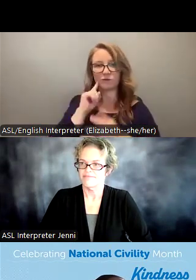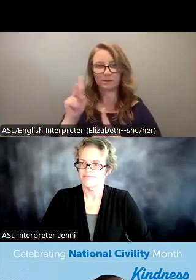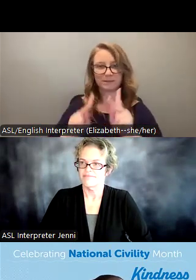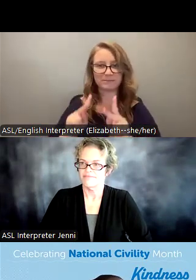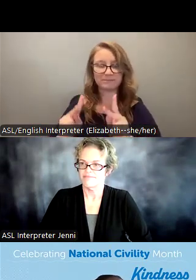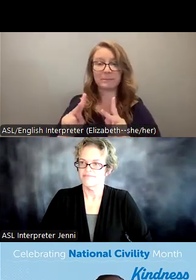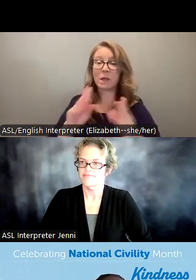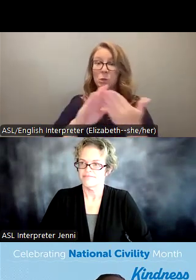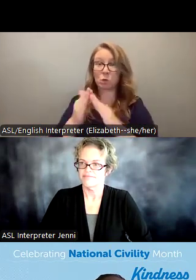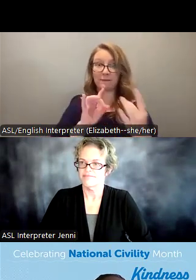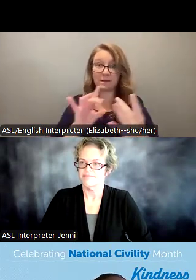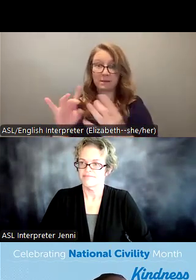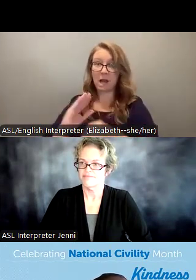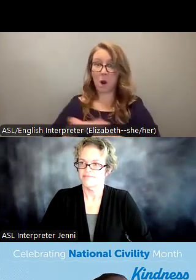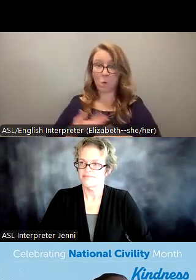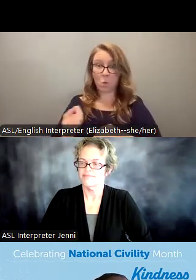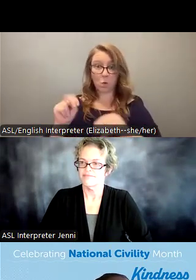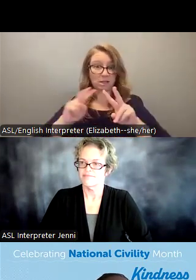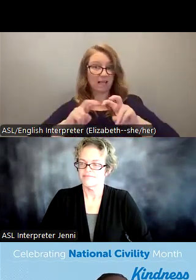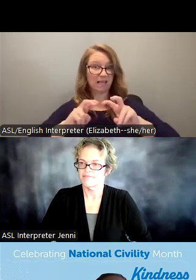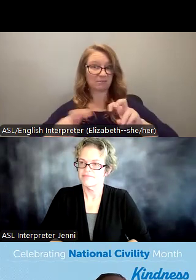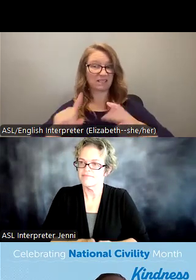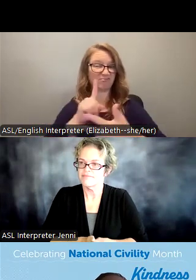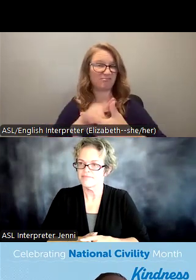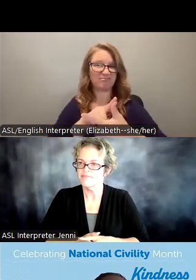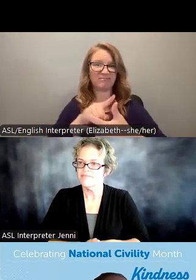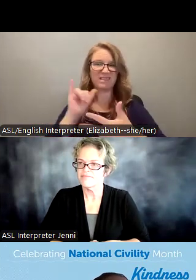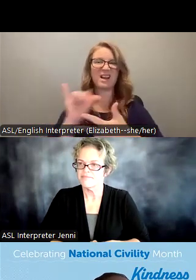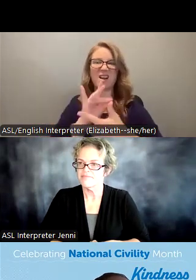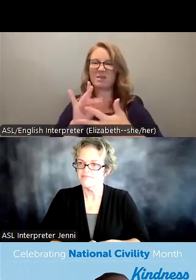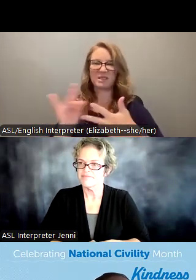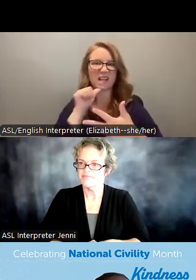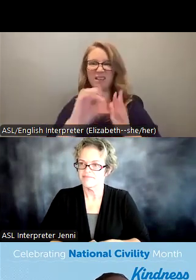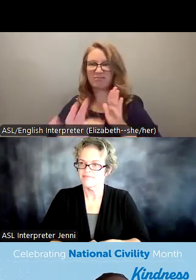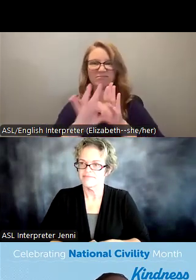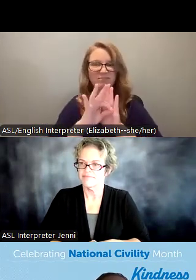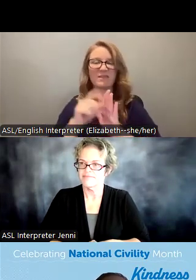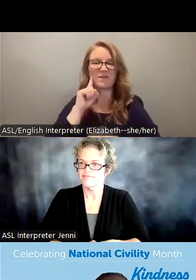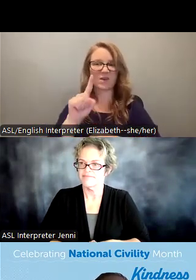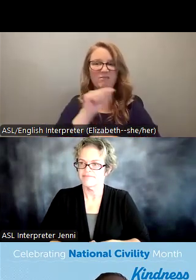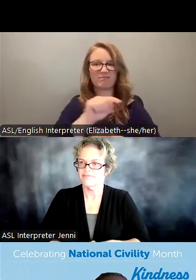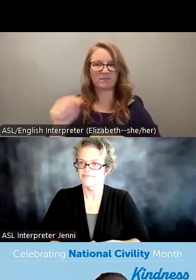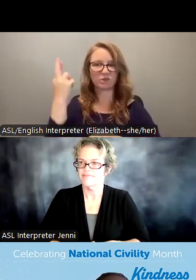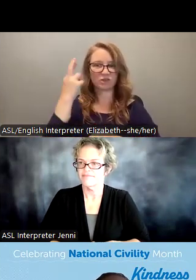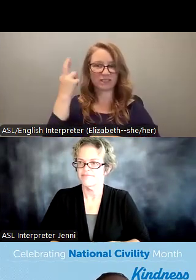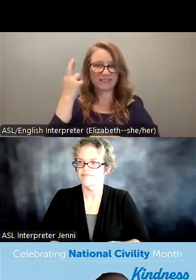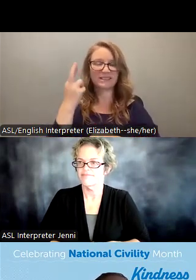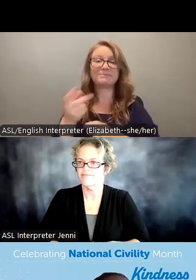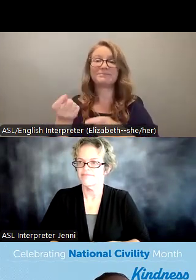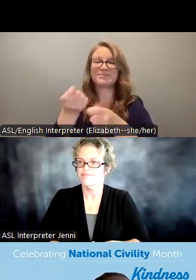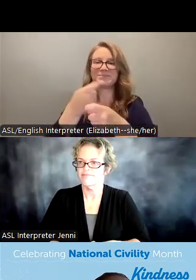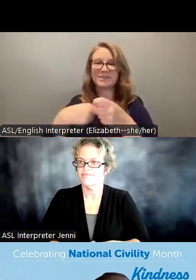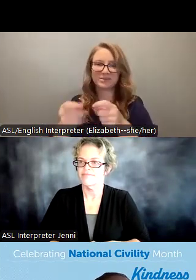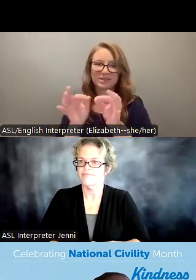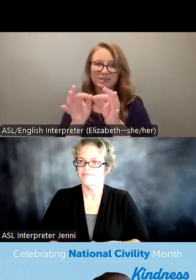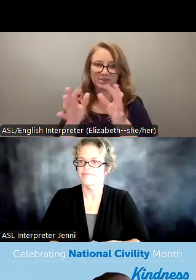based on community feedback and our own assessment, this option wasn't selected kind of for those main reasons. So next slide, please.